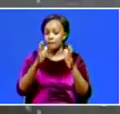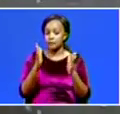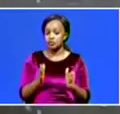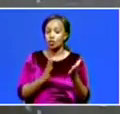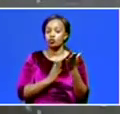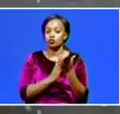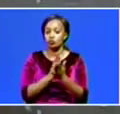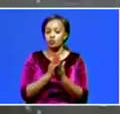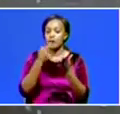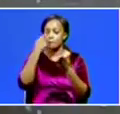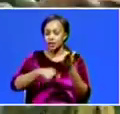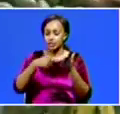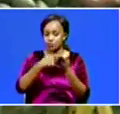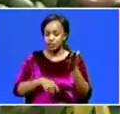fluctuations.